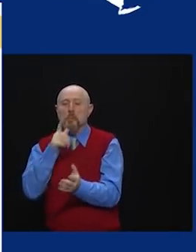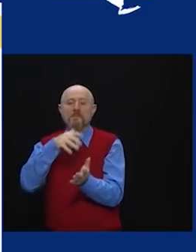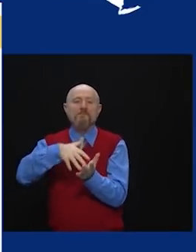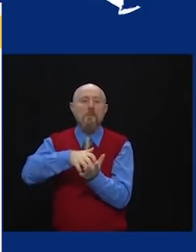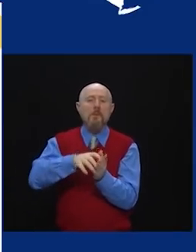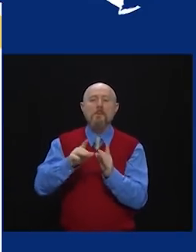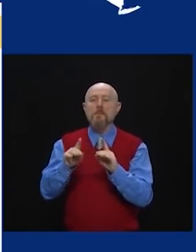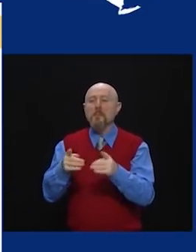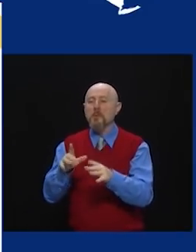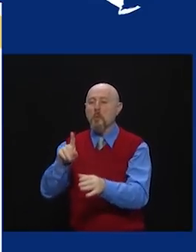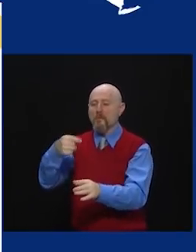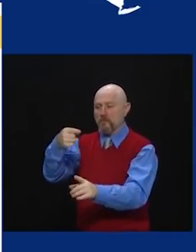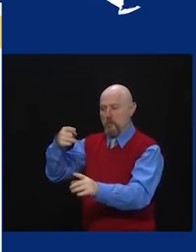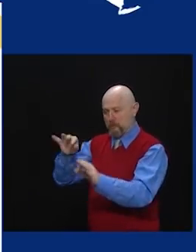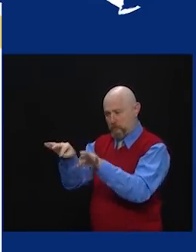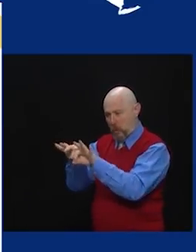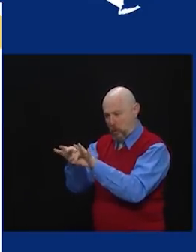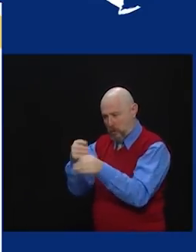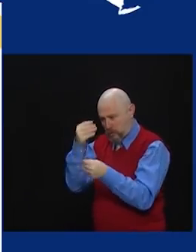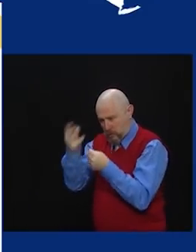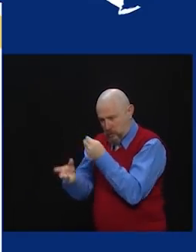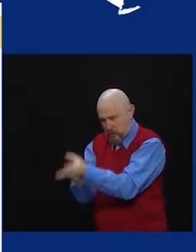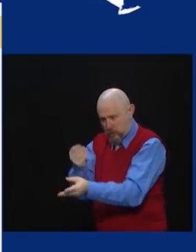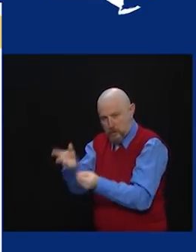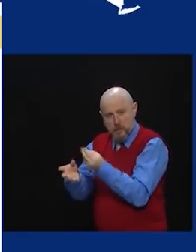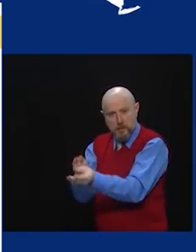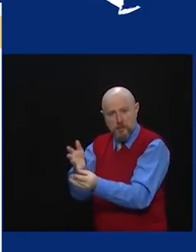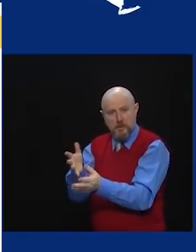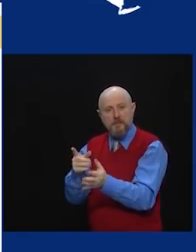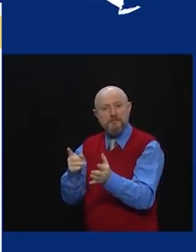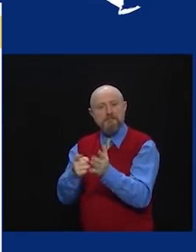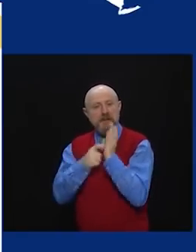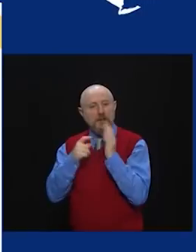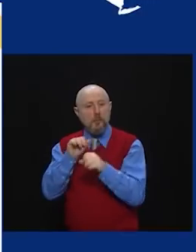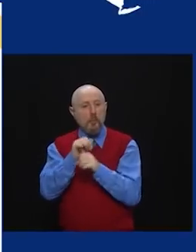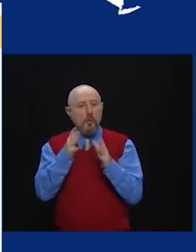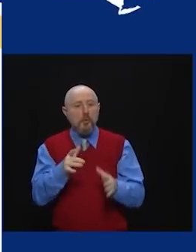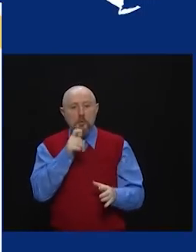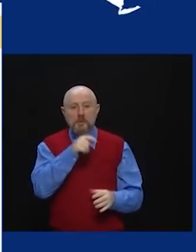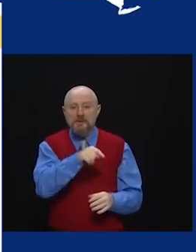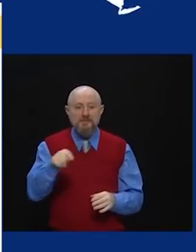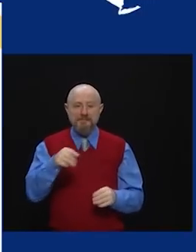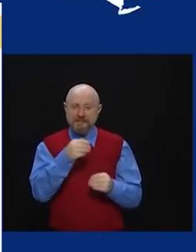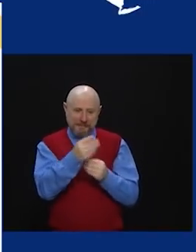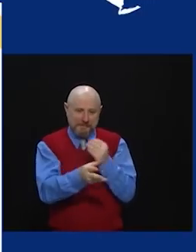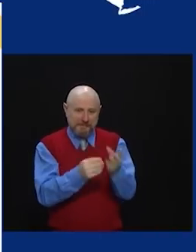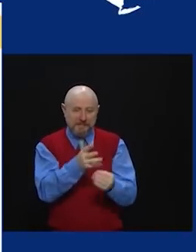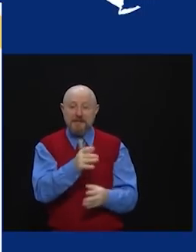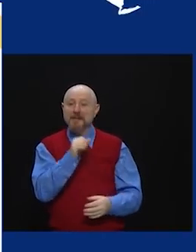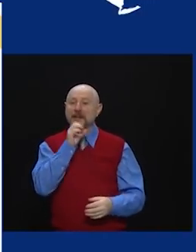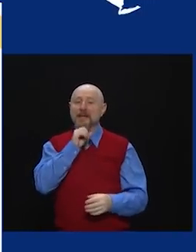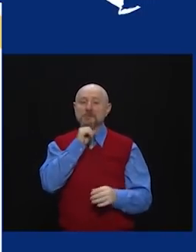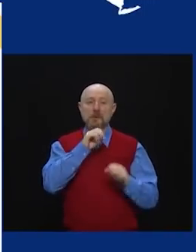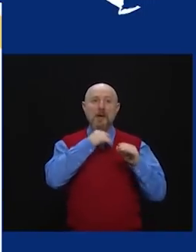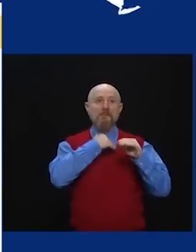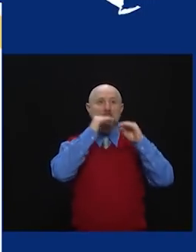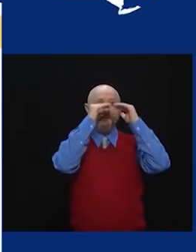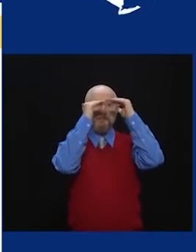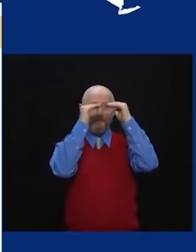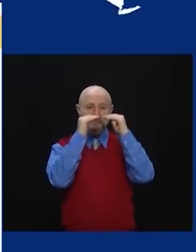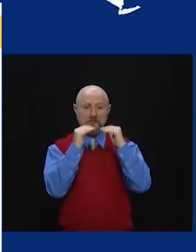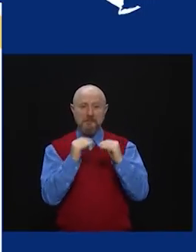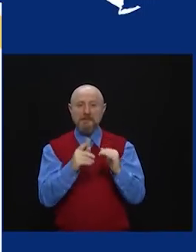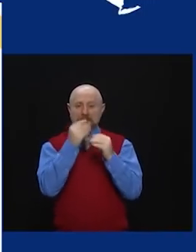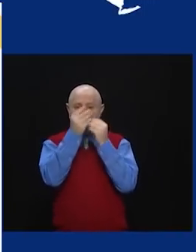first, and then our essential workers, and then getting down to people by age. So we have a very, very high number of individuals who got